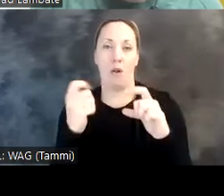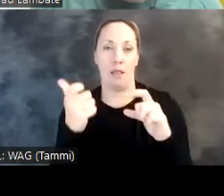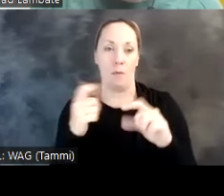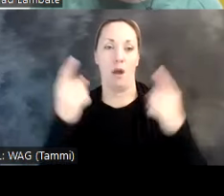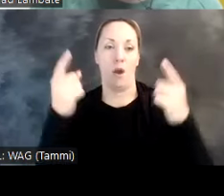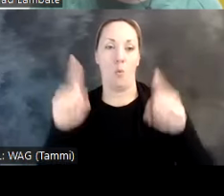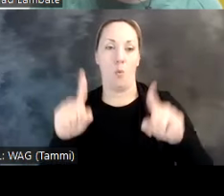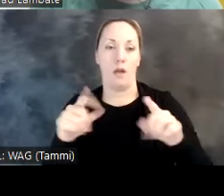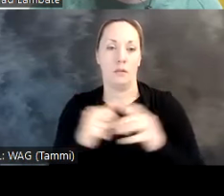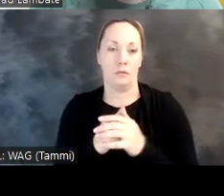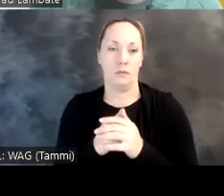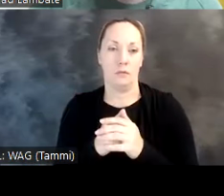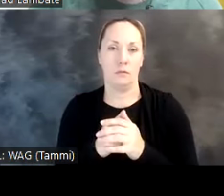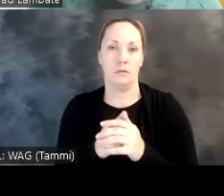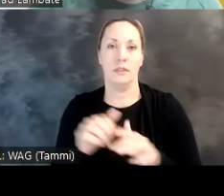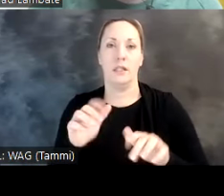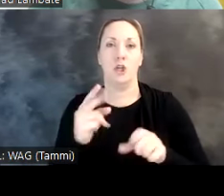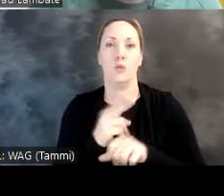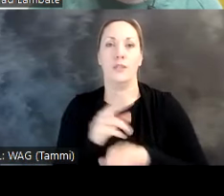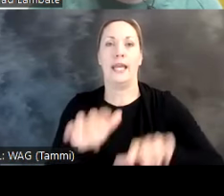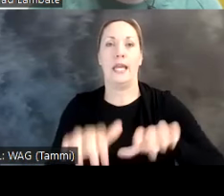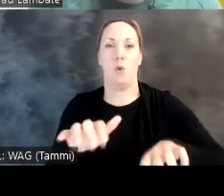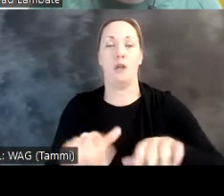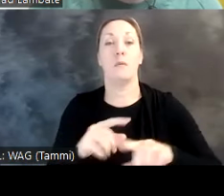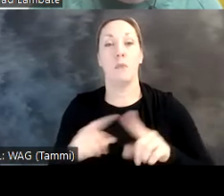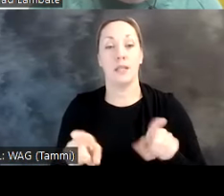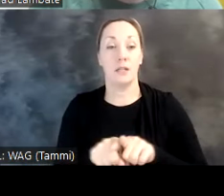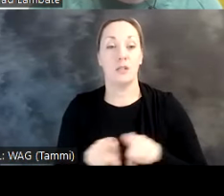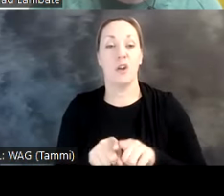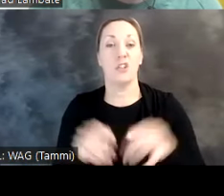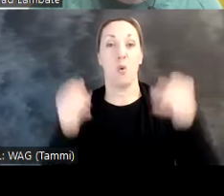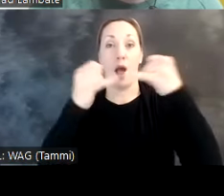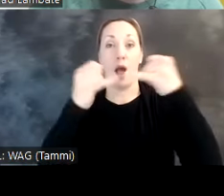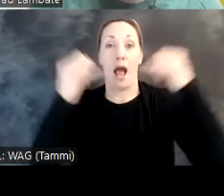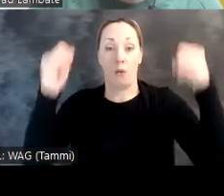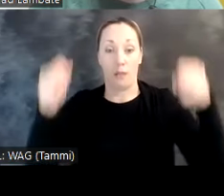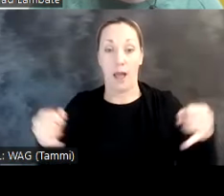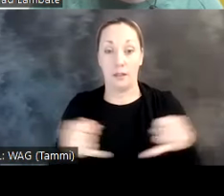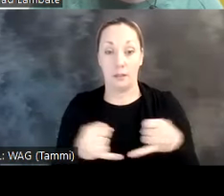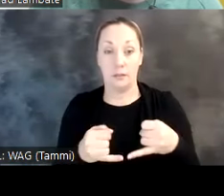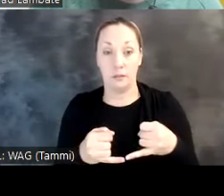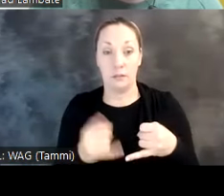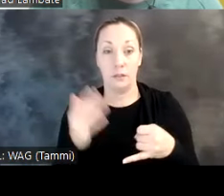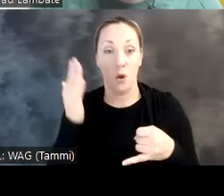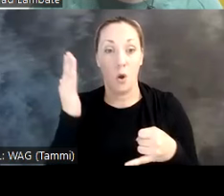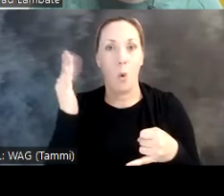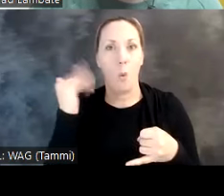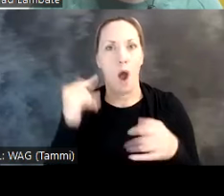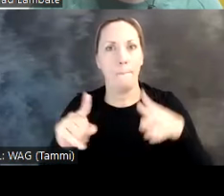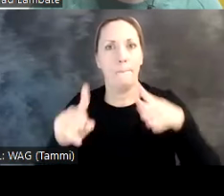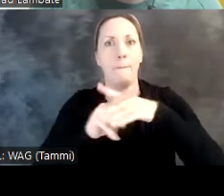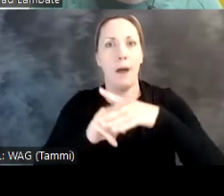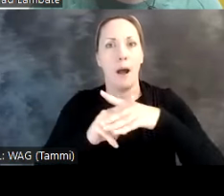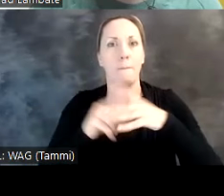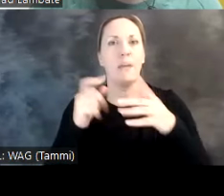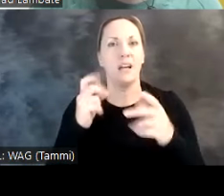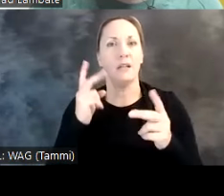it receives a keyboard focus. But there is also an outline which is coming. Why this is coming? Because obviously I have